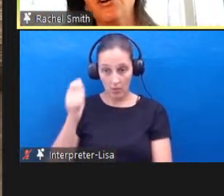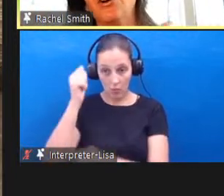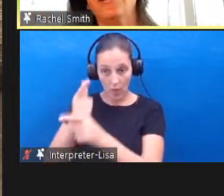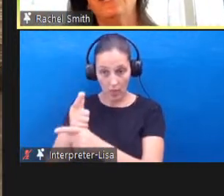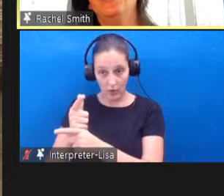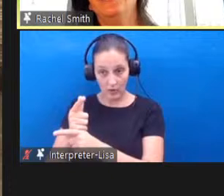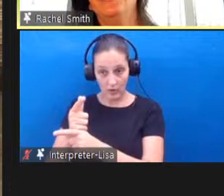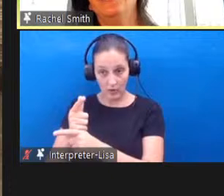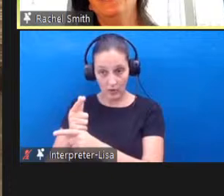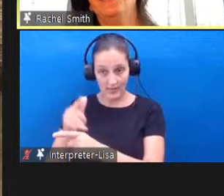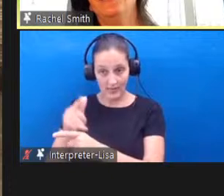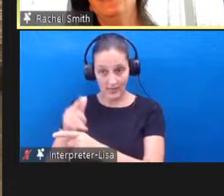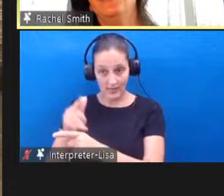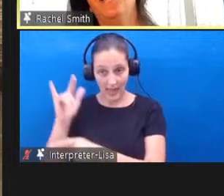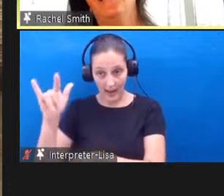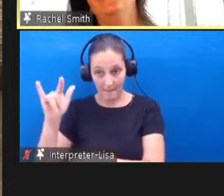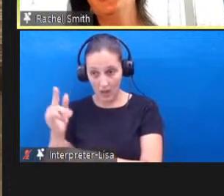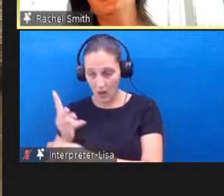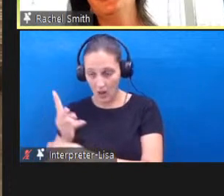stuck on